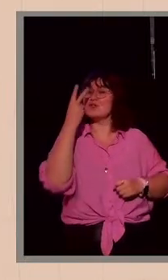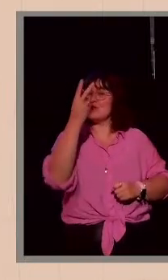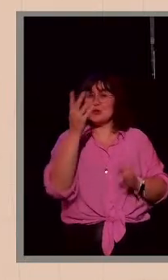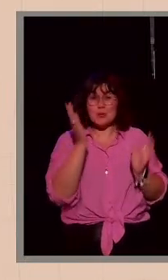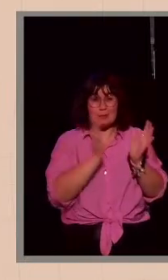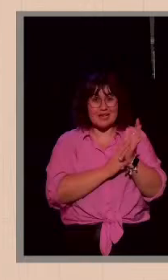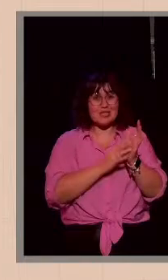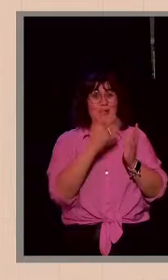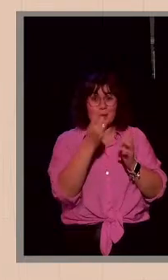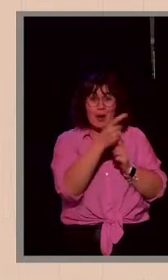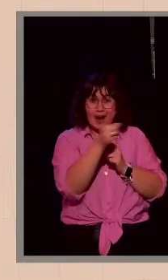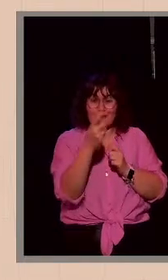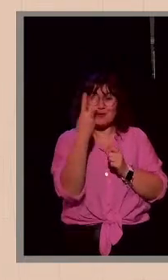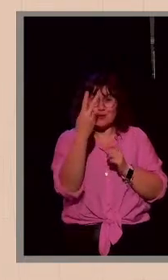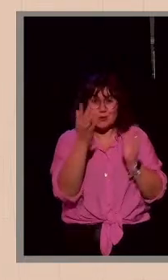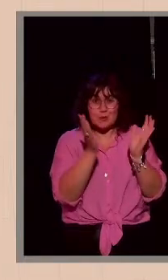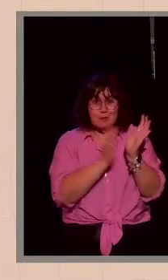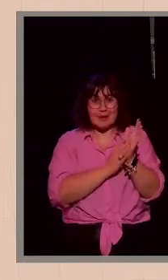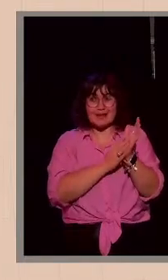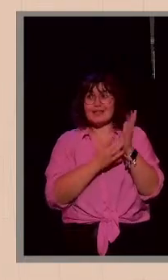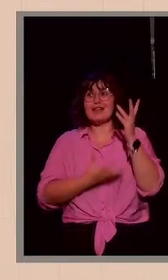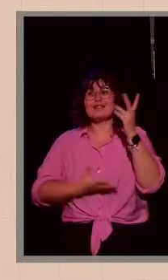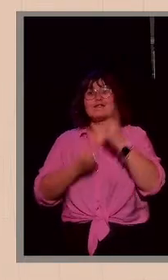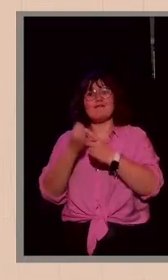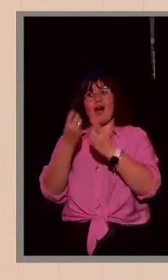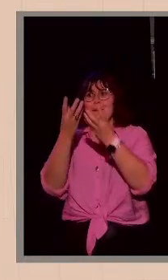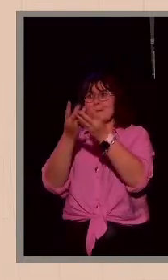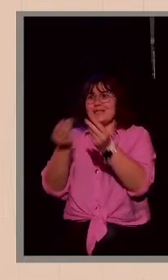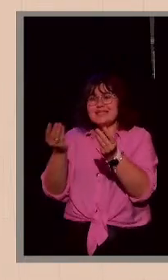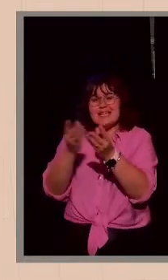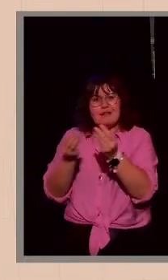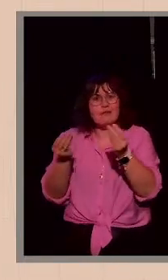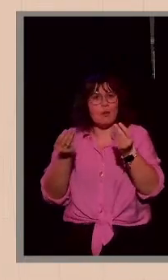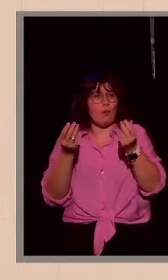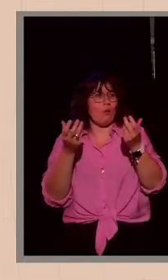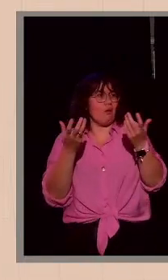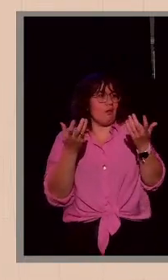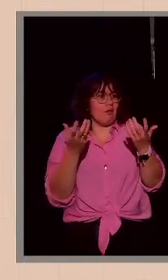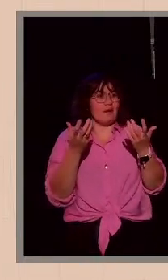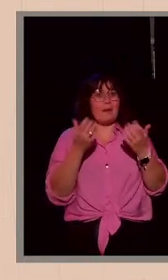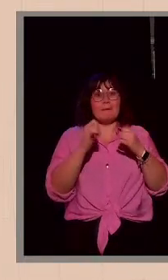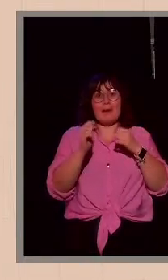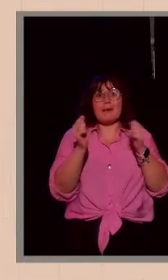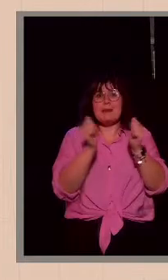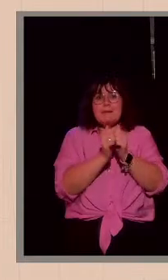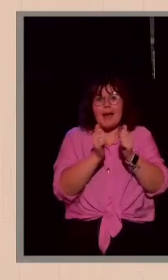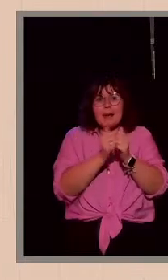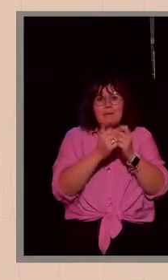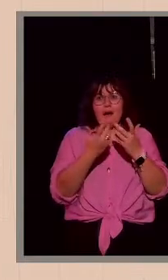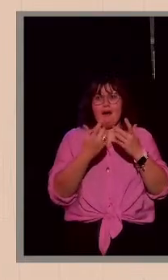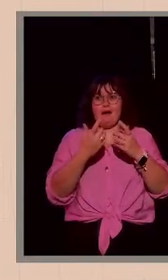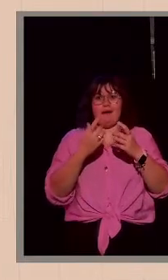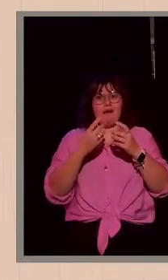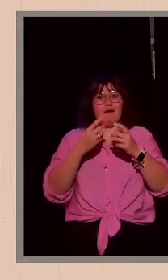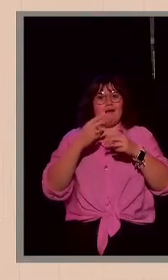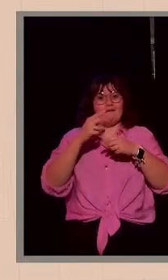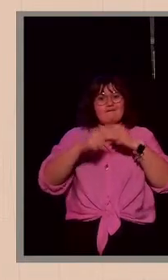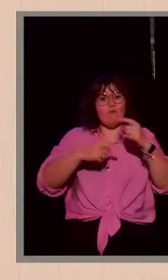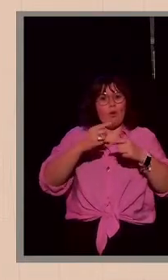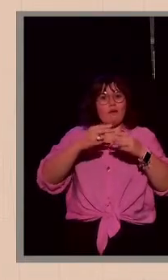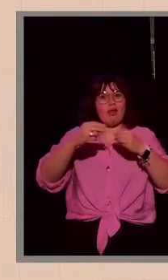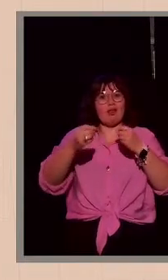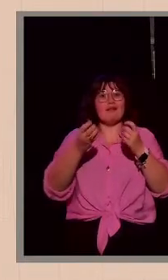minutes. You've got 2 minutes to get yourself some material of some kind, so maybe paper, a roll of foil, some